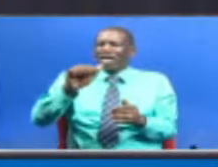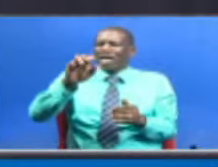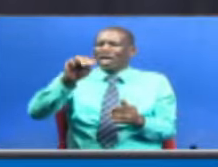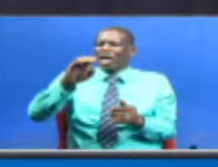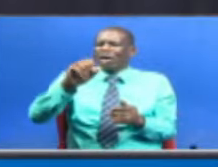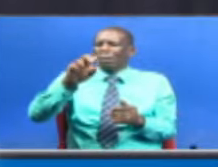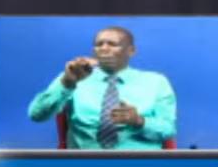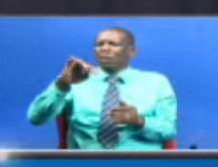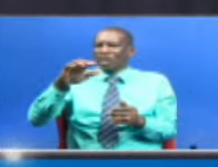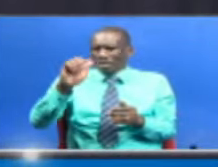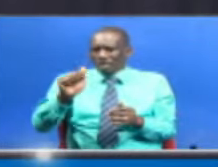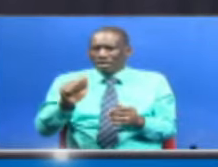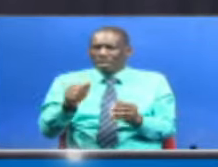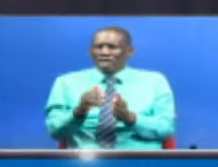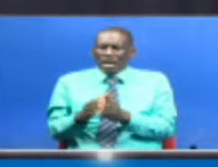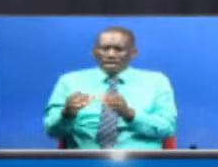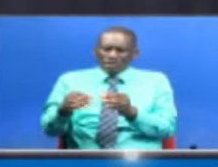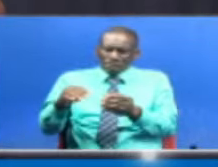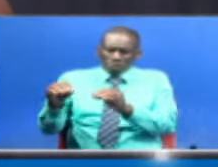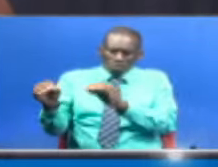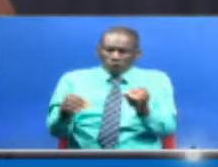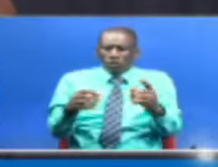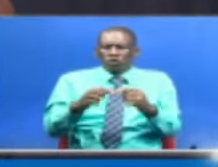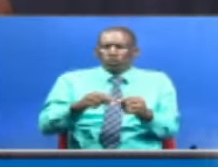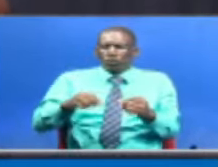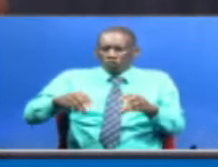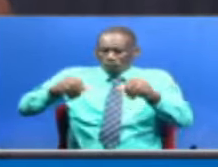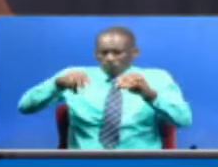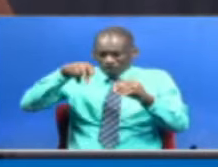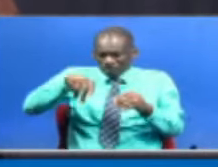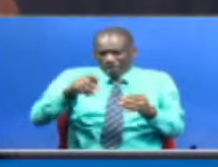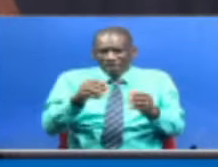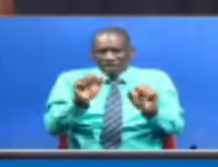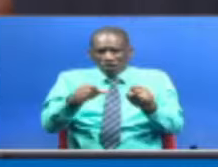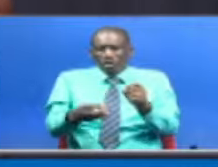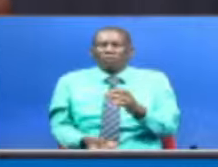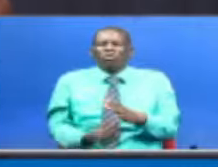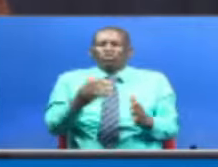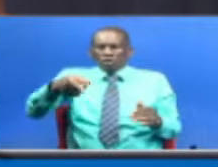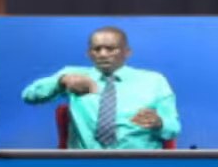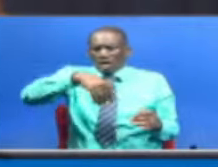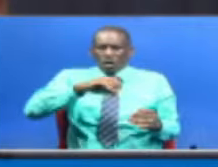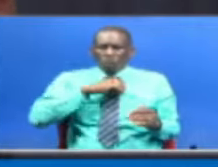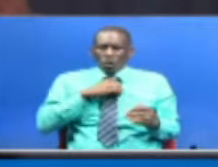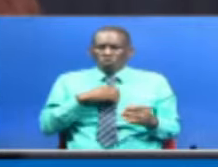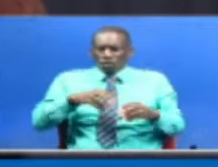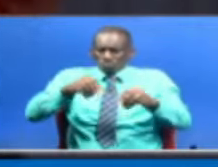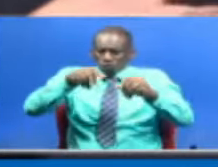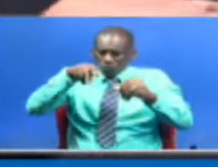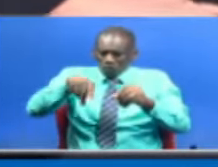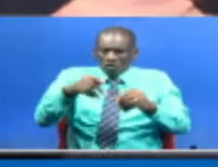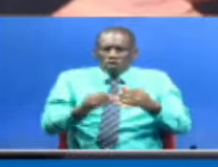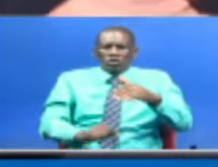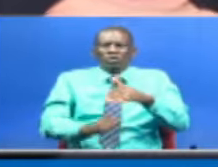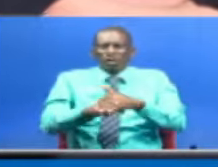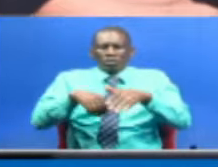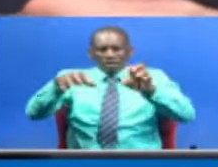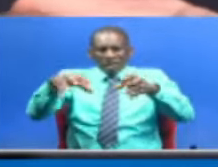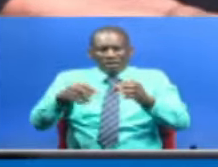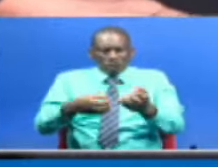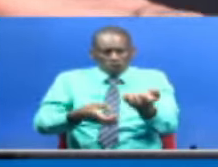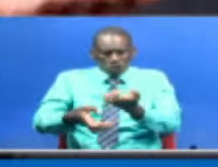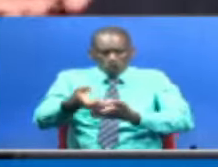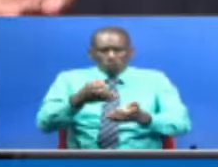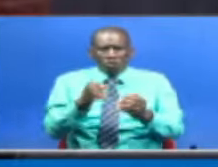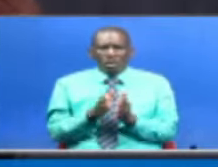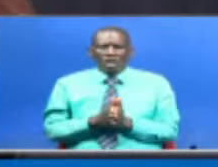it to fertilizer and be able to produce our own fertilizer to support the agricultural economy. And